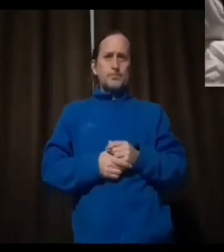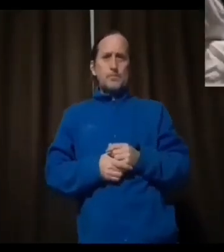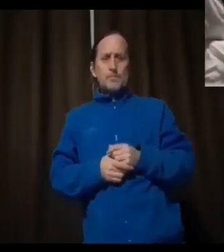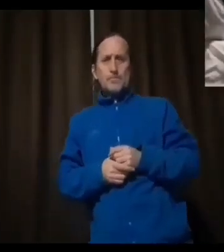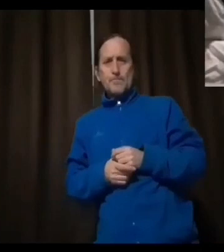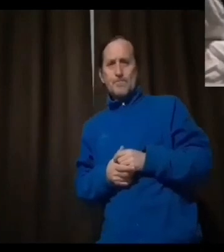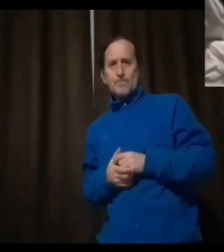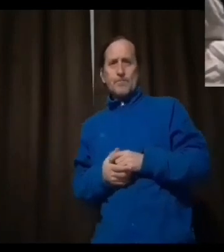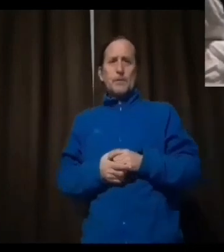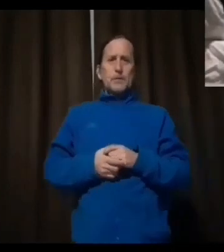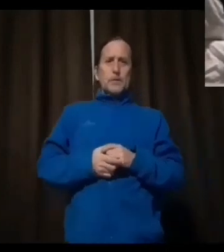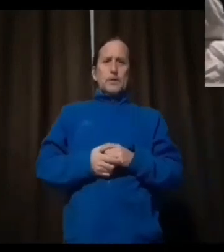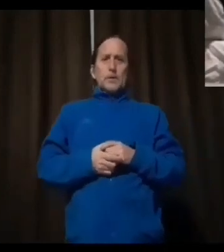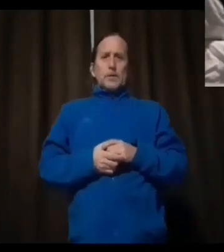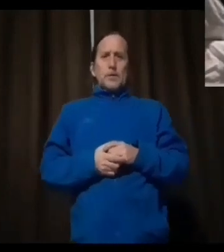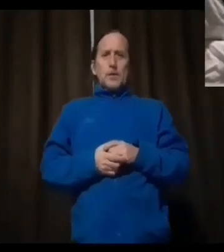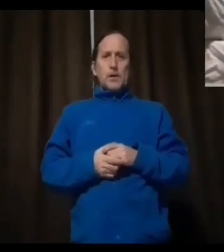Take out this photosensitive material.